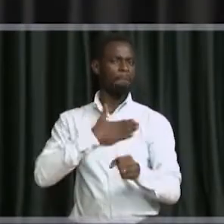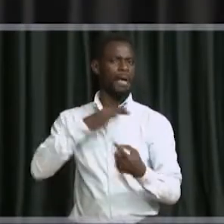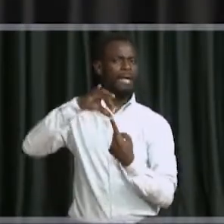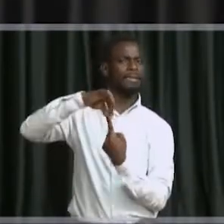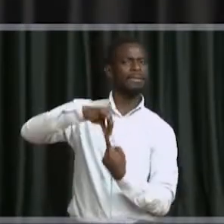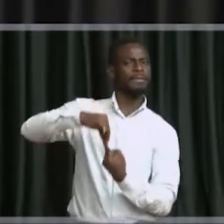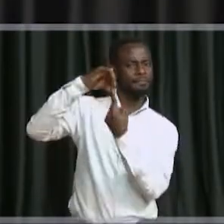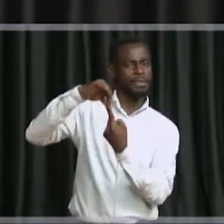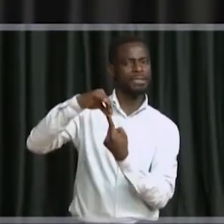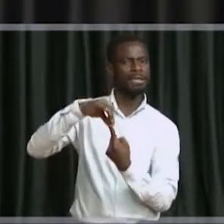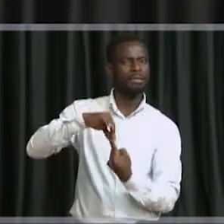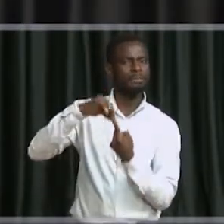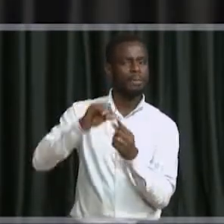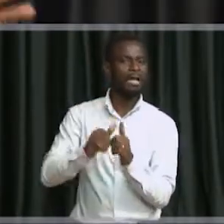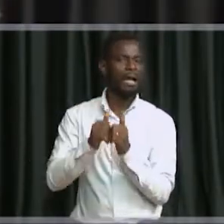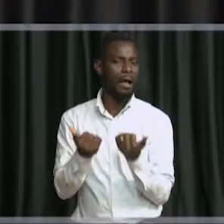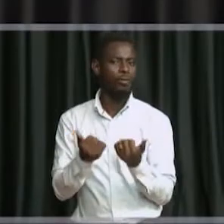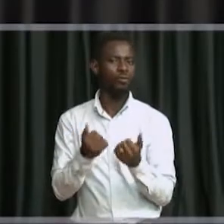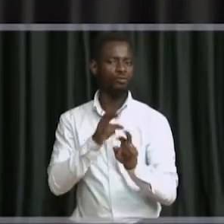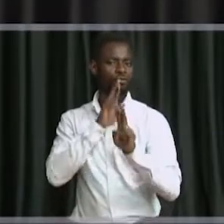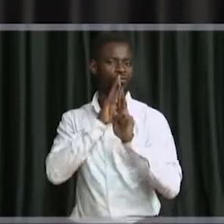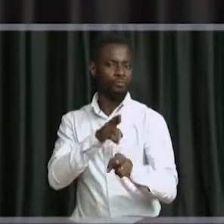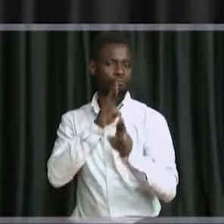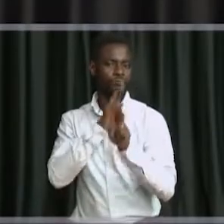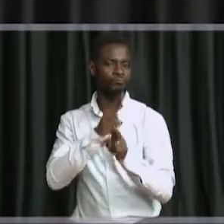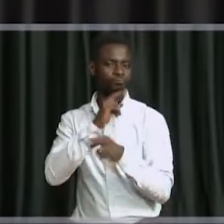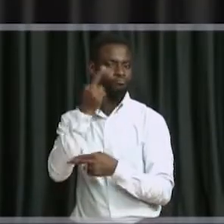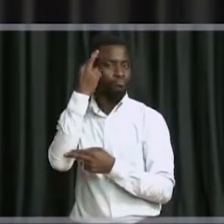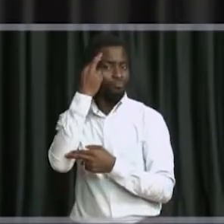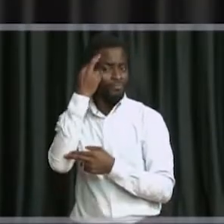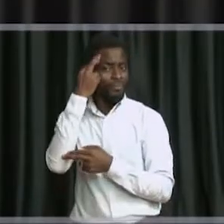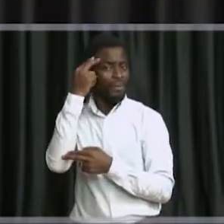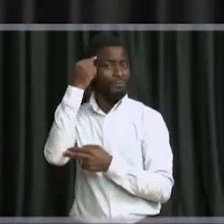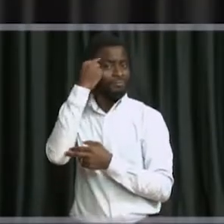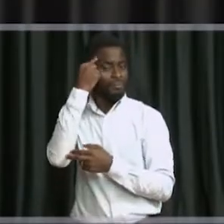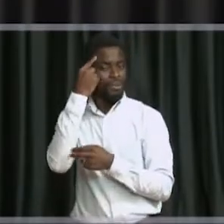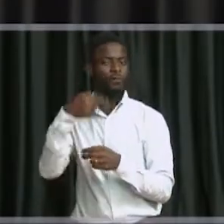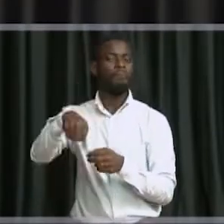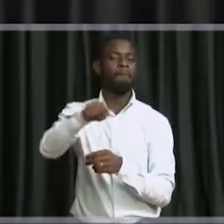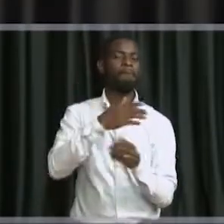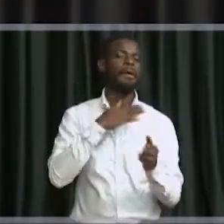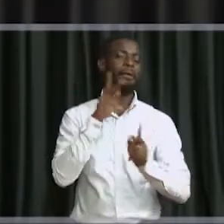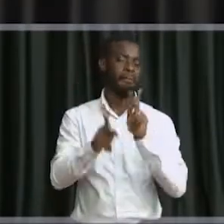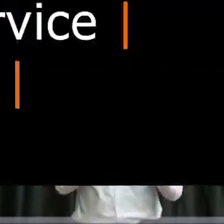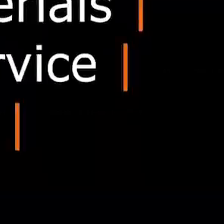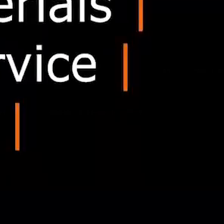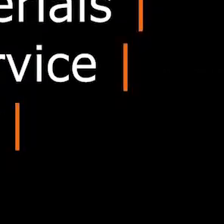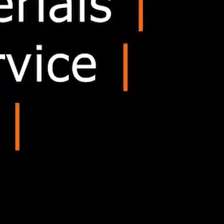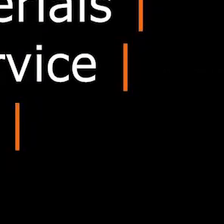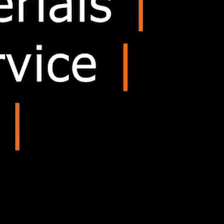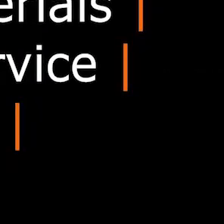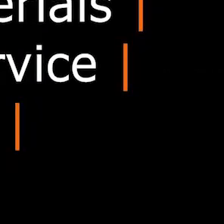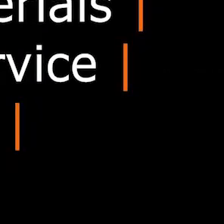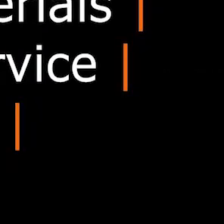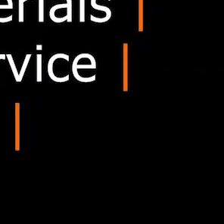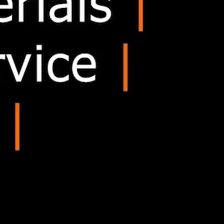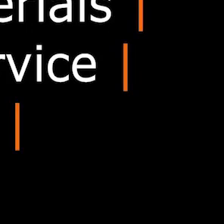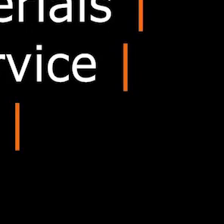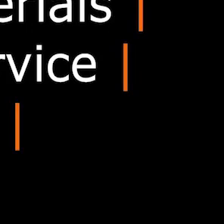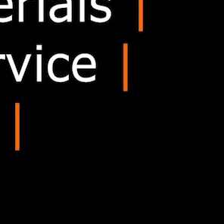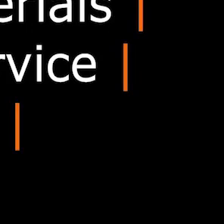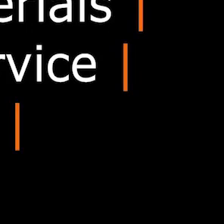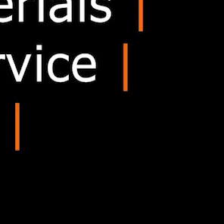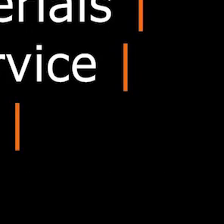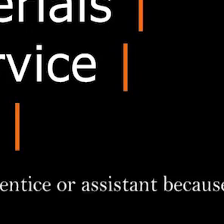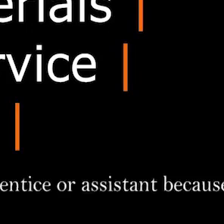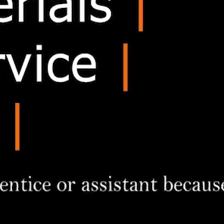na ye fe na ma jini omwodi da jini ehun nanusu ehun yiapa yankwa efe etosu ngwake